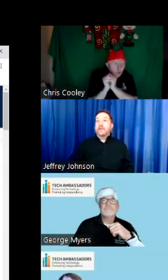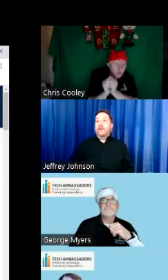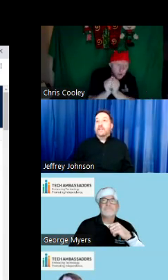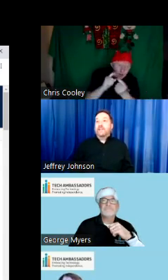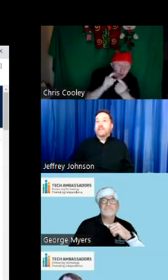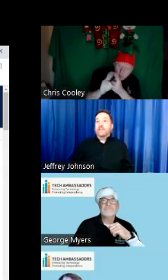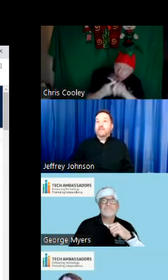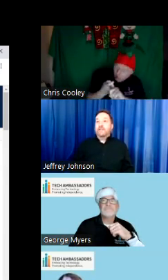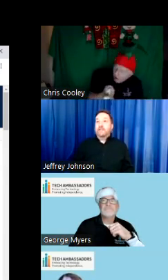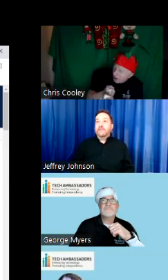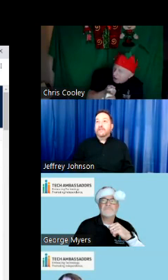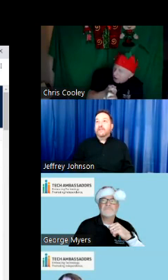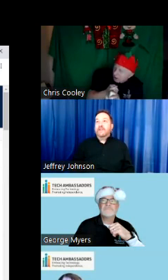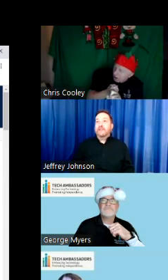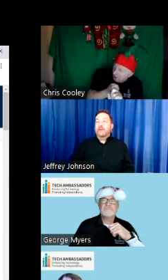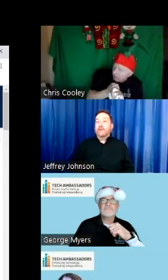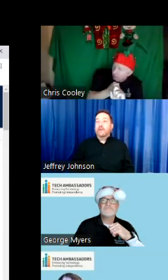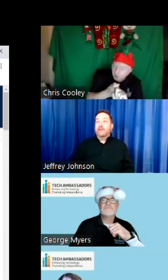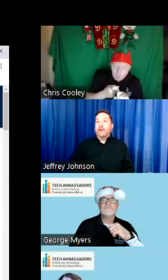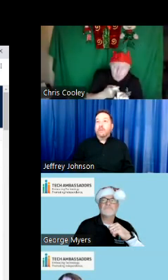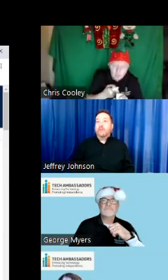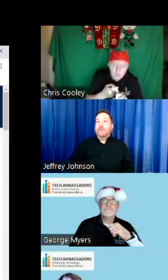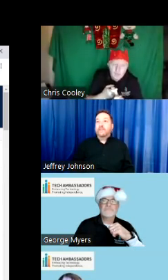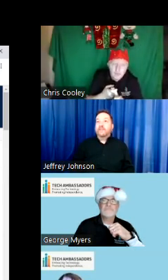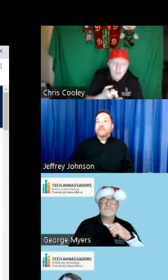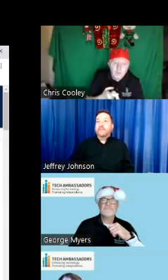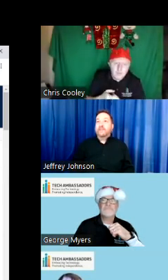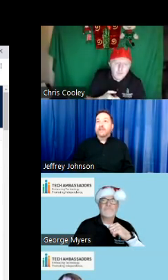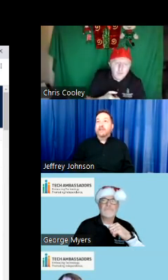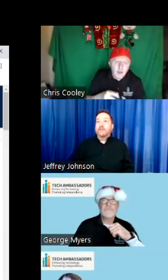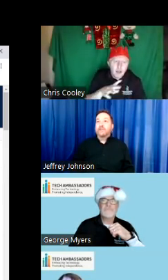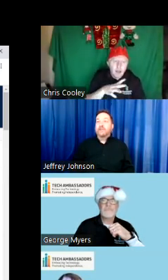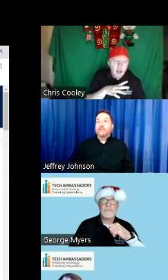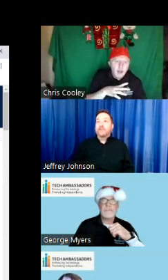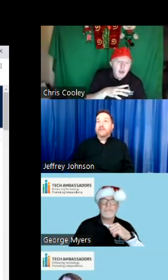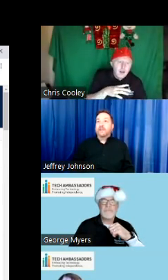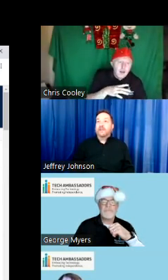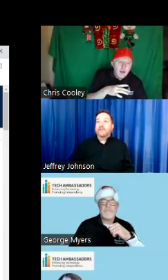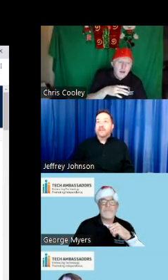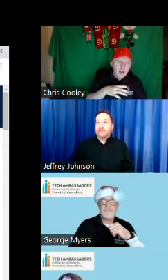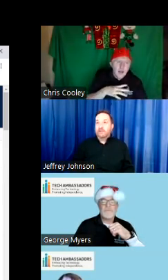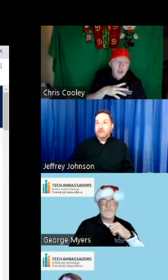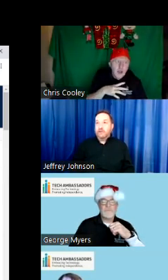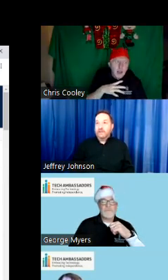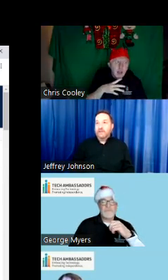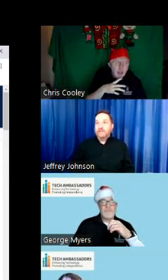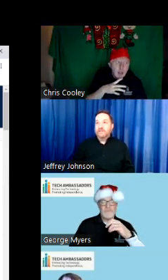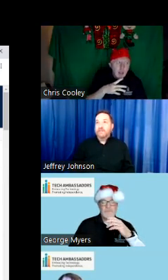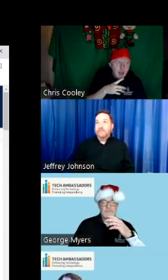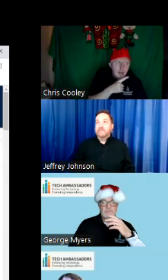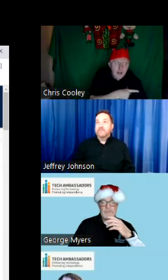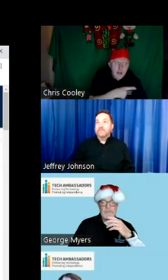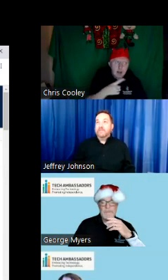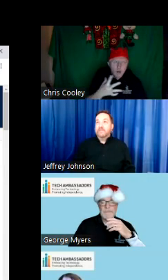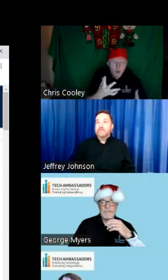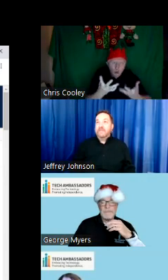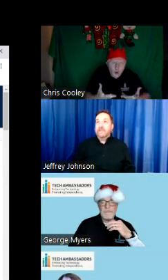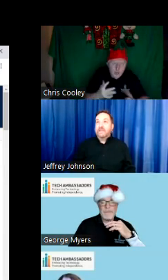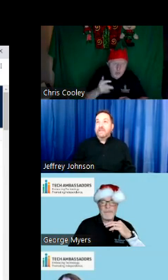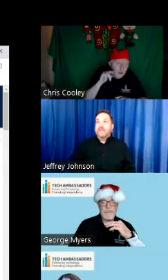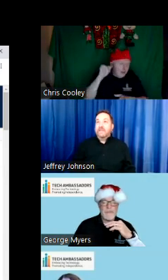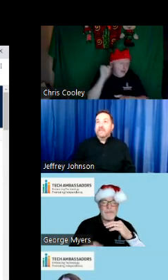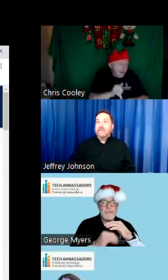when they go out, they get confused or go out with friends. Sometimes it get confusing.